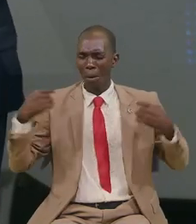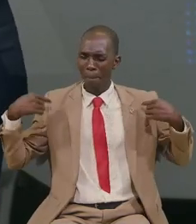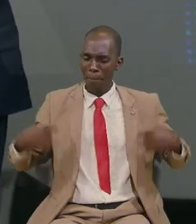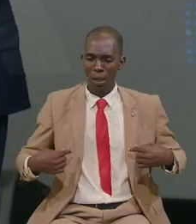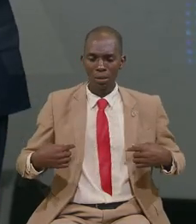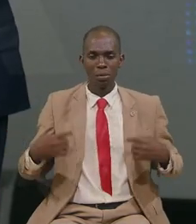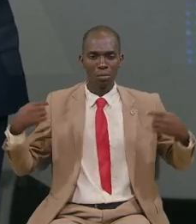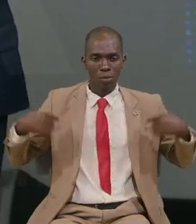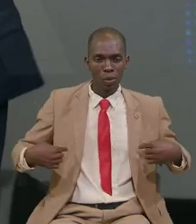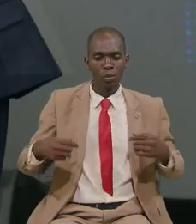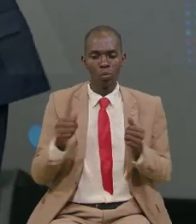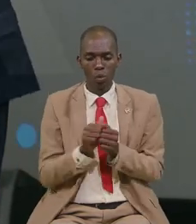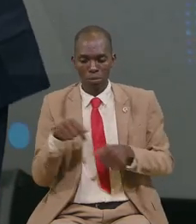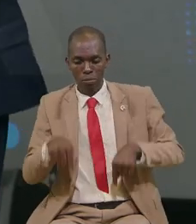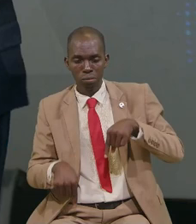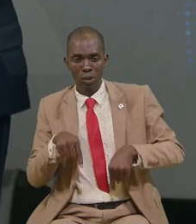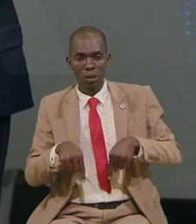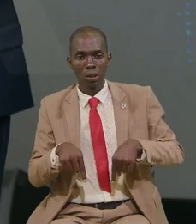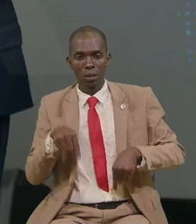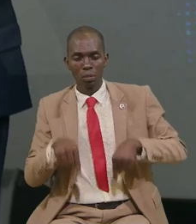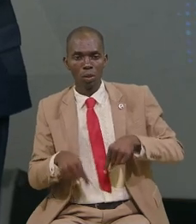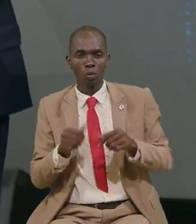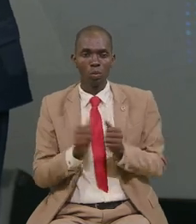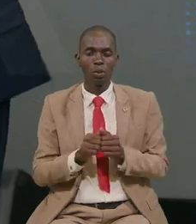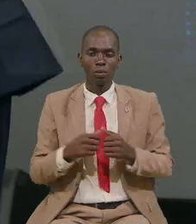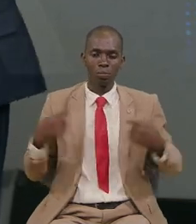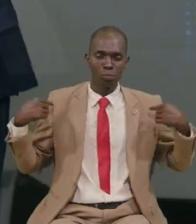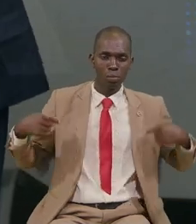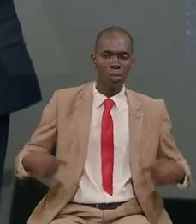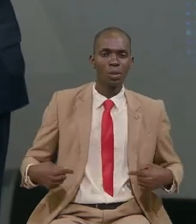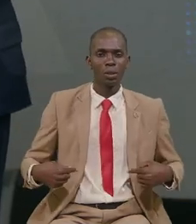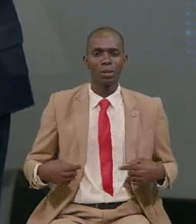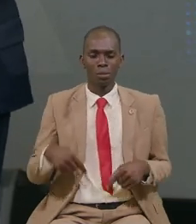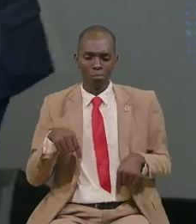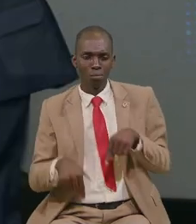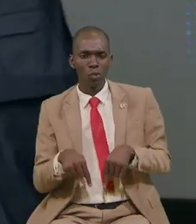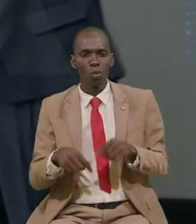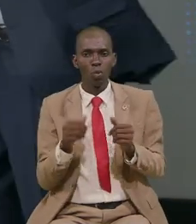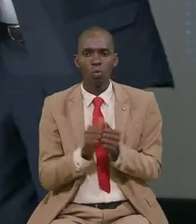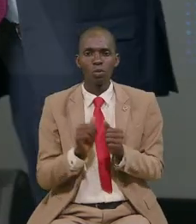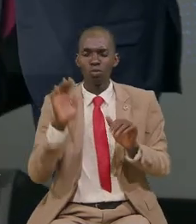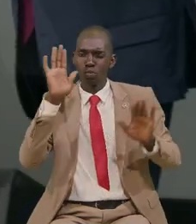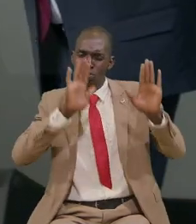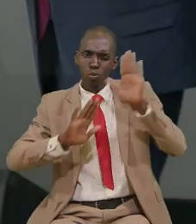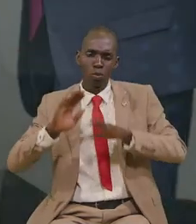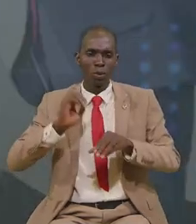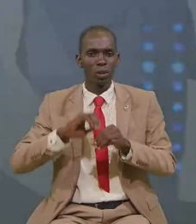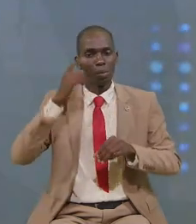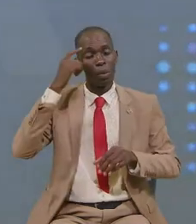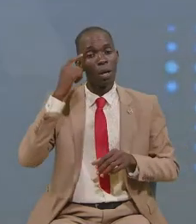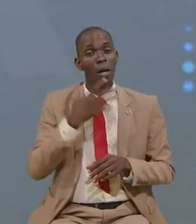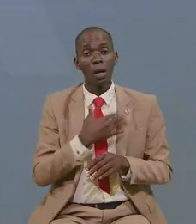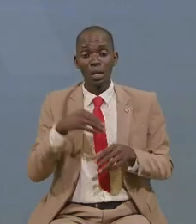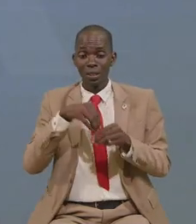with pain, paralysis with anguish, paralysis with trauma. And in that condition,